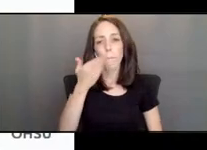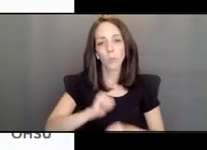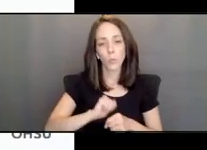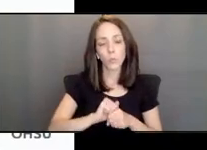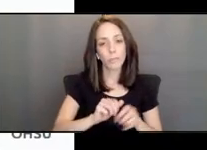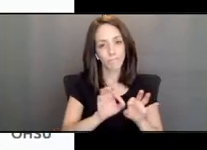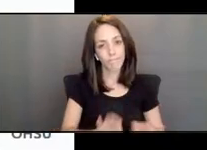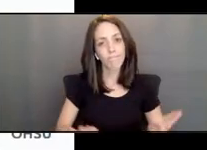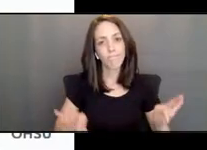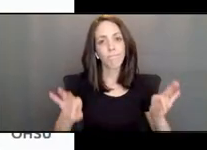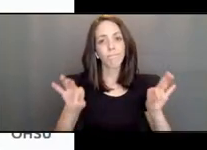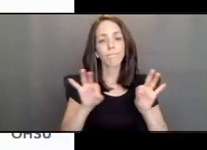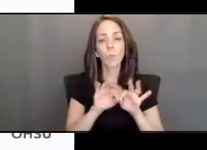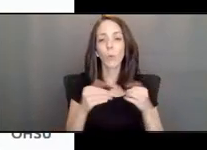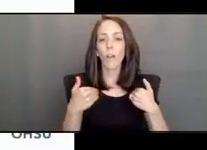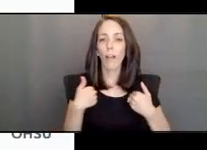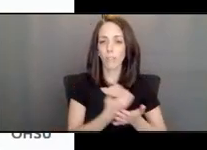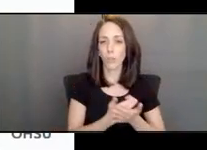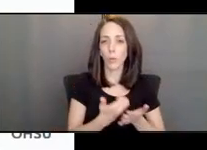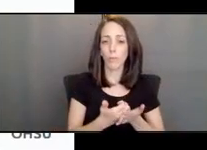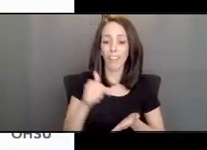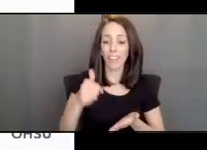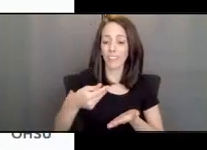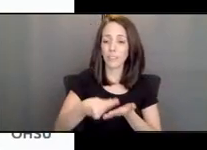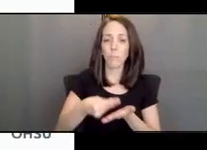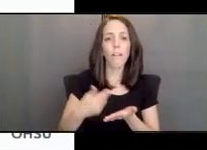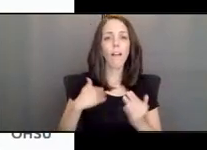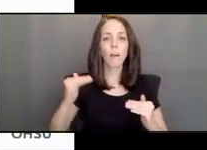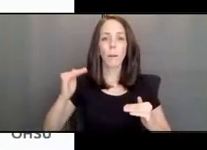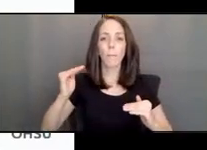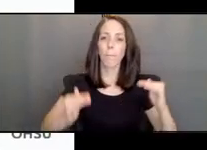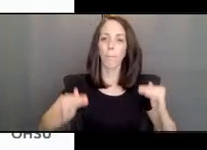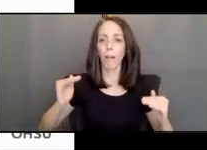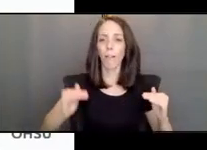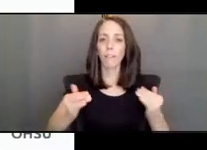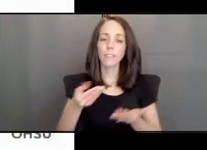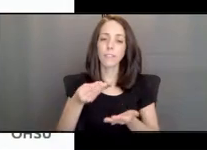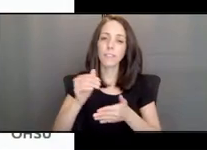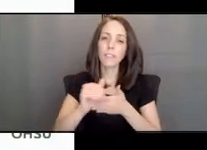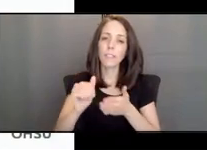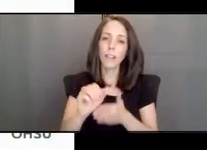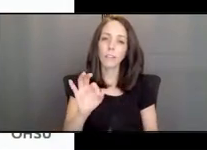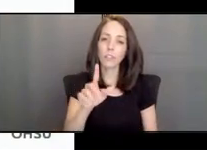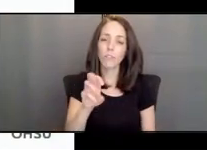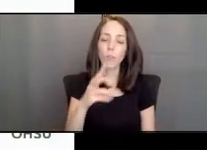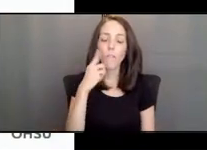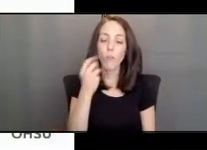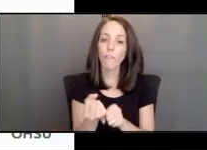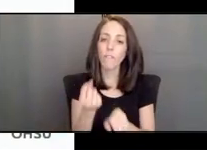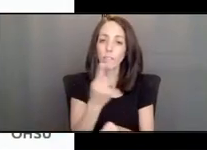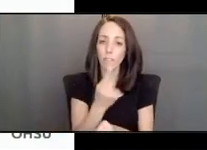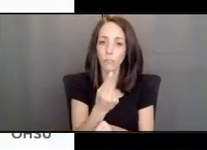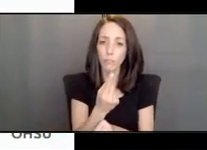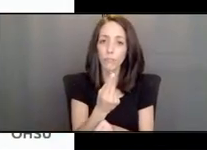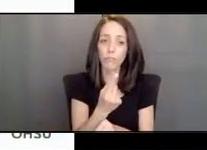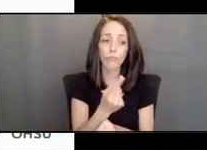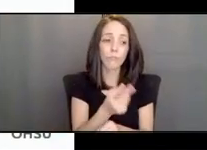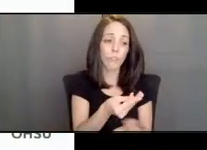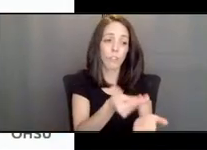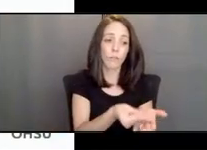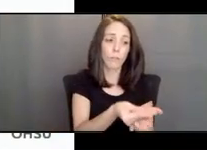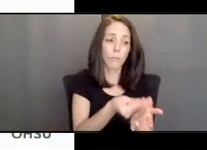capital, we have balanced cash flow proposed for next year. Sources of cash in the FY22 budget